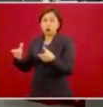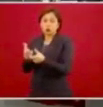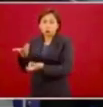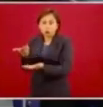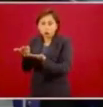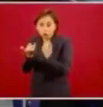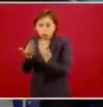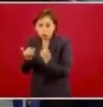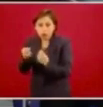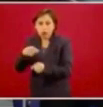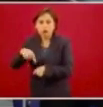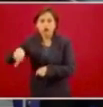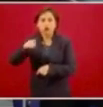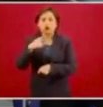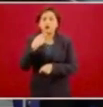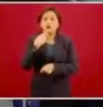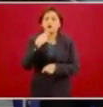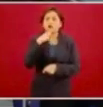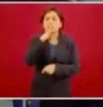masks.